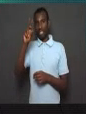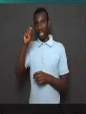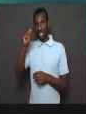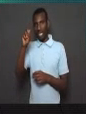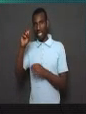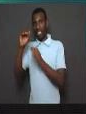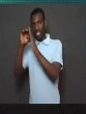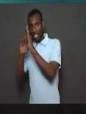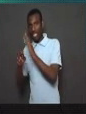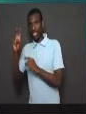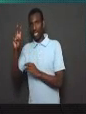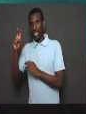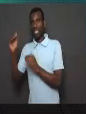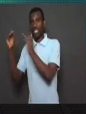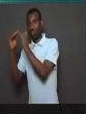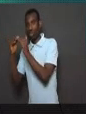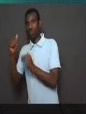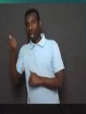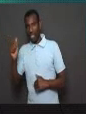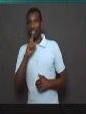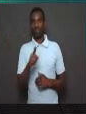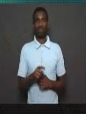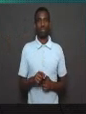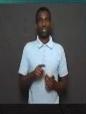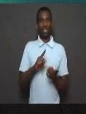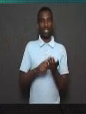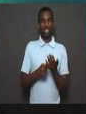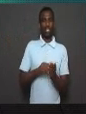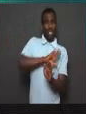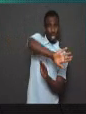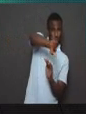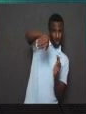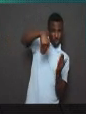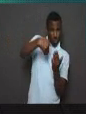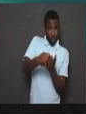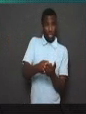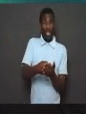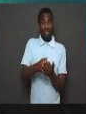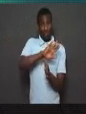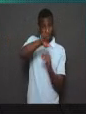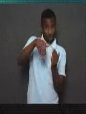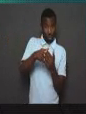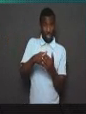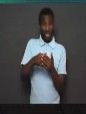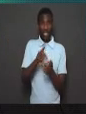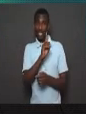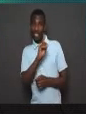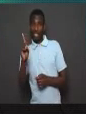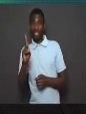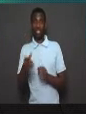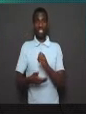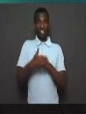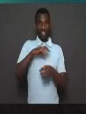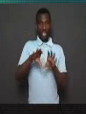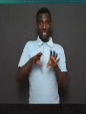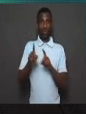total distance that must be covered is equal to the sum of the length of